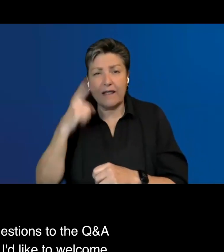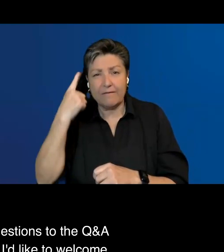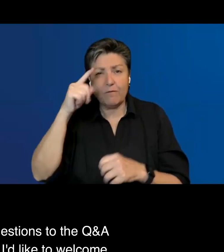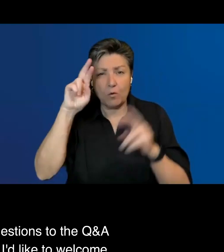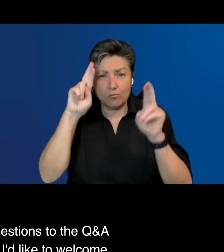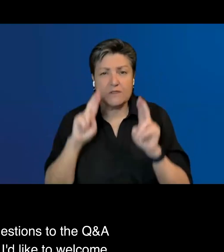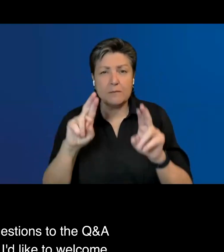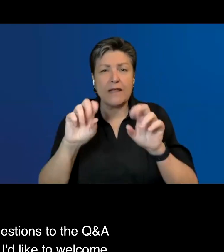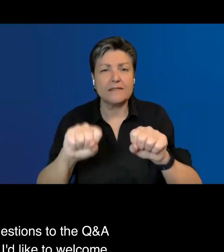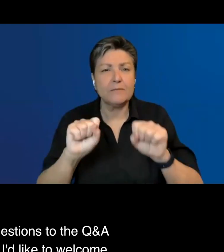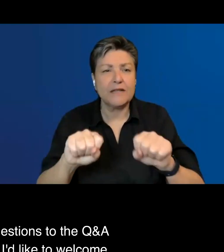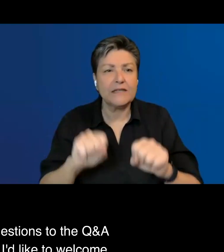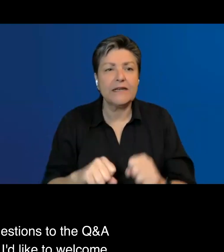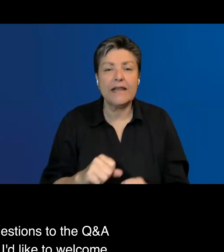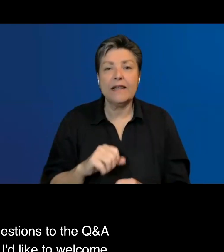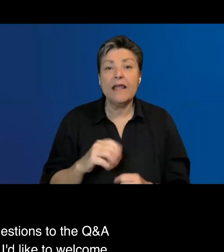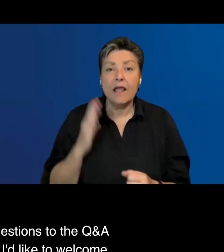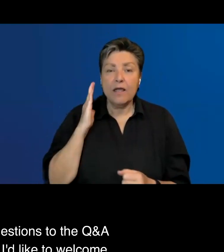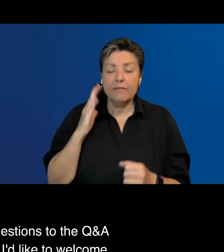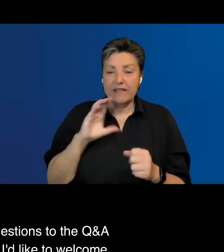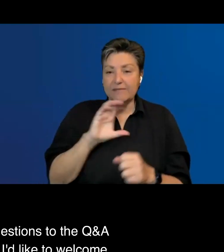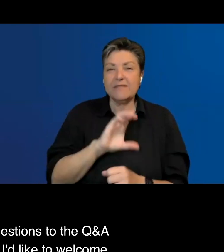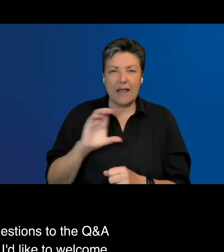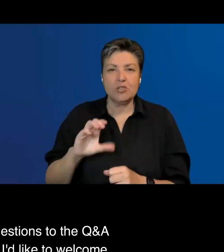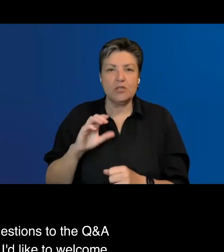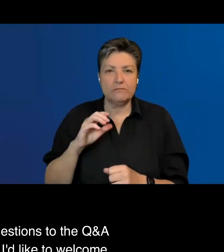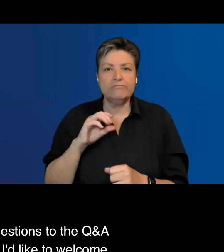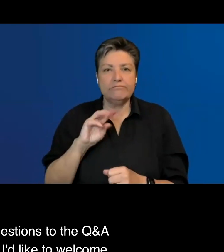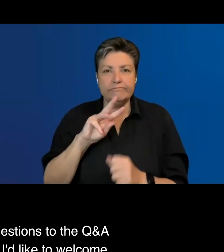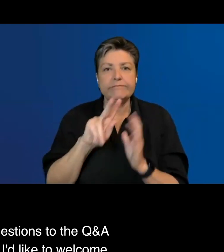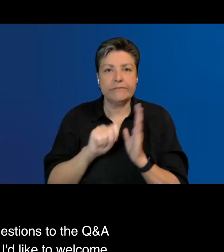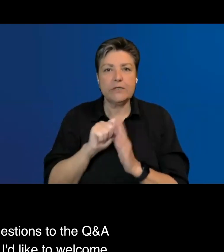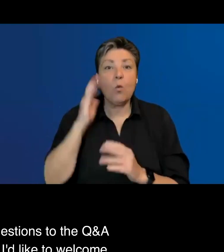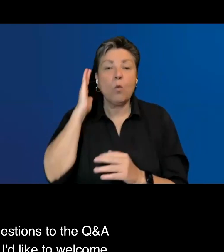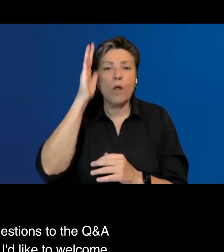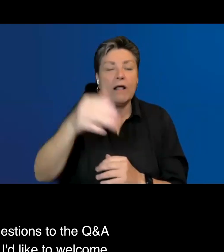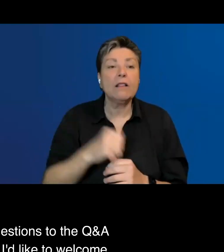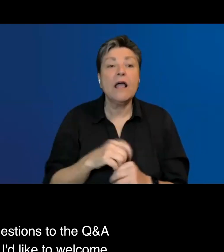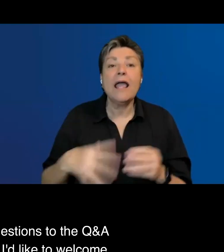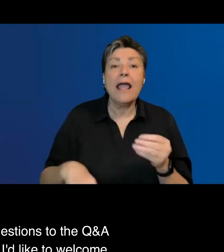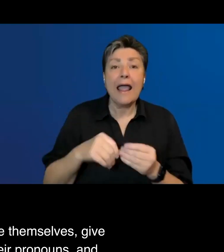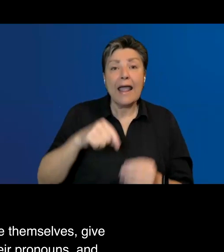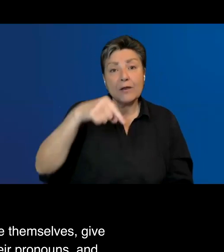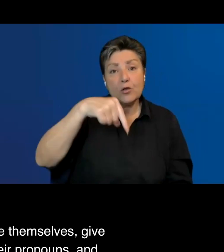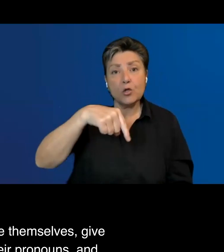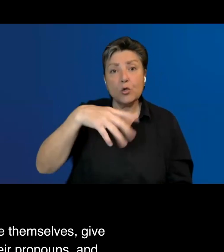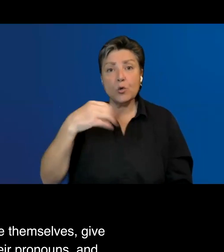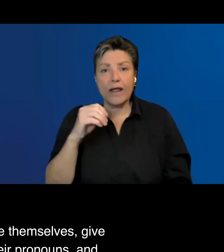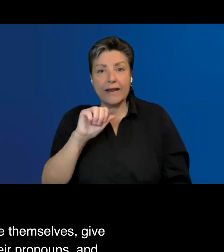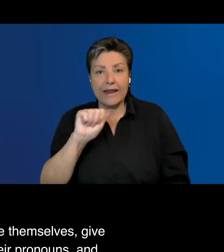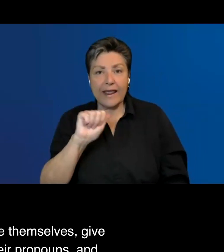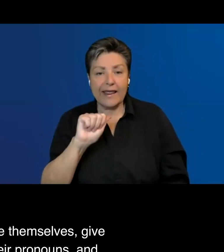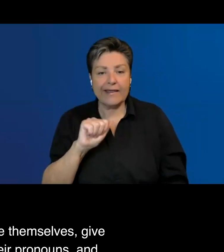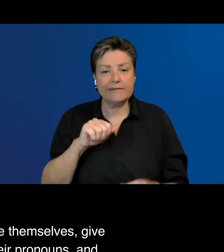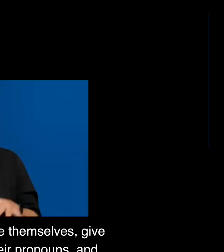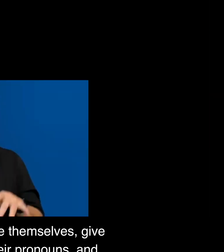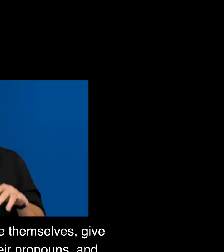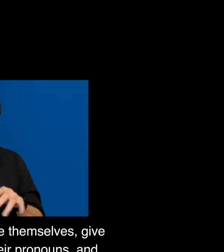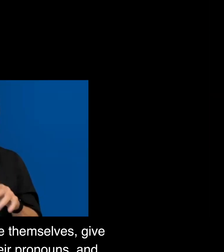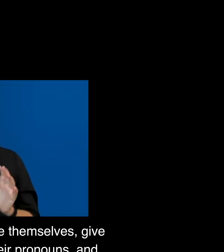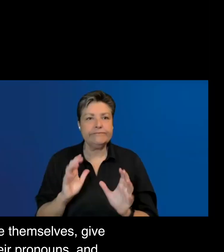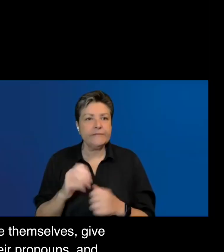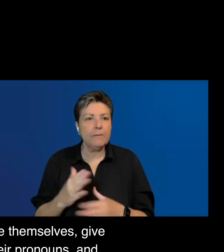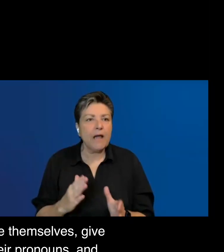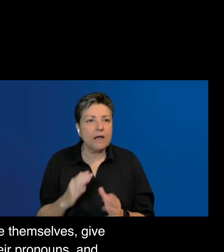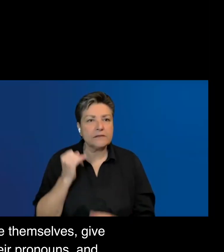video. Please add your questions to the Q&A box if you have any. And now I'd like to welcome my colleagues on to introduce themselves, give a